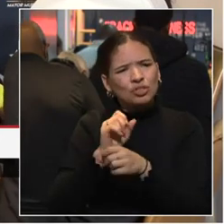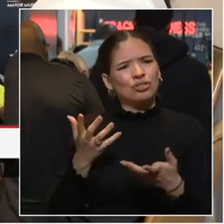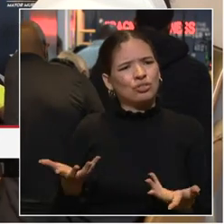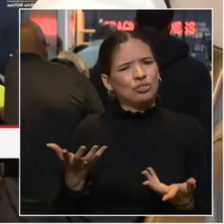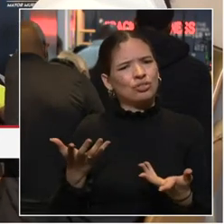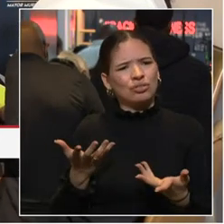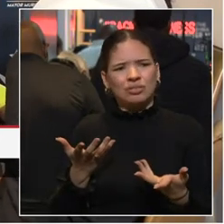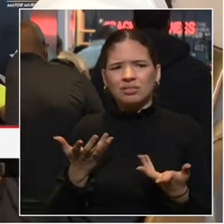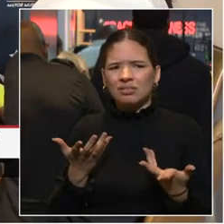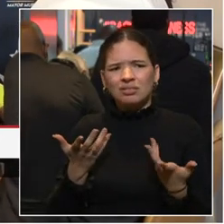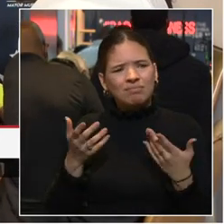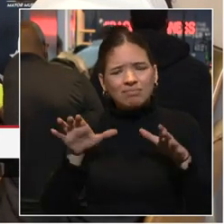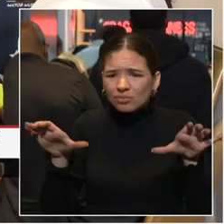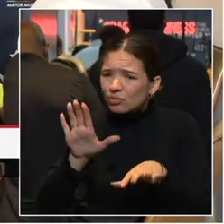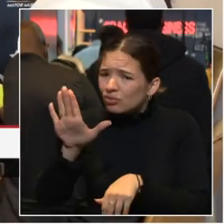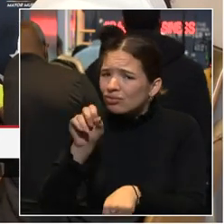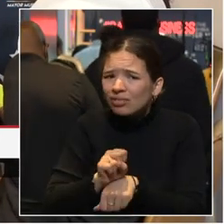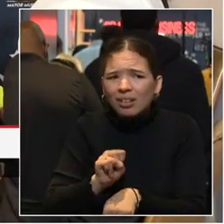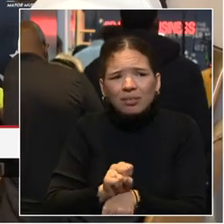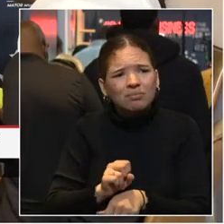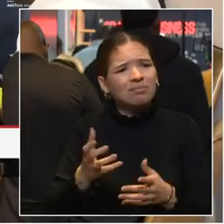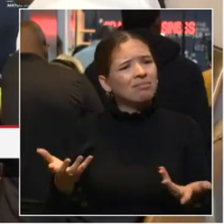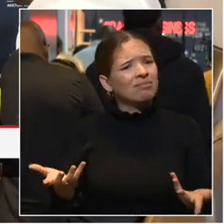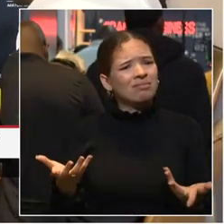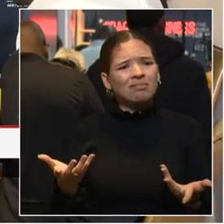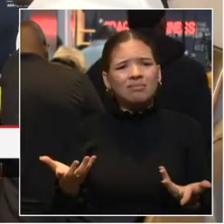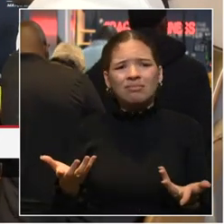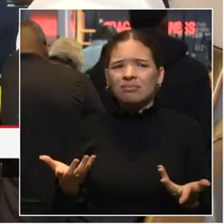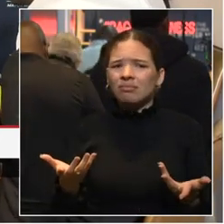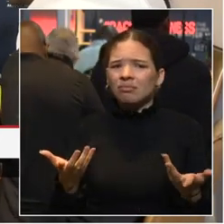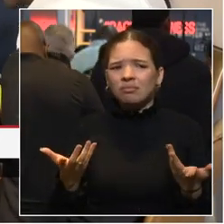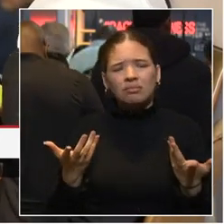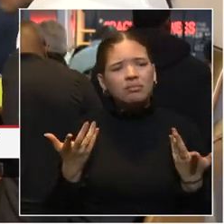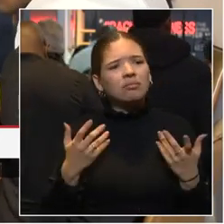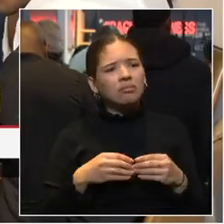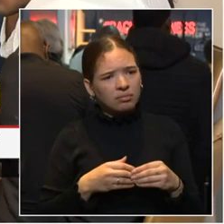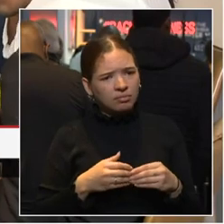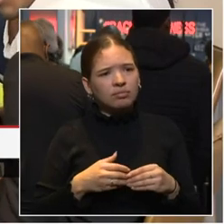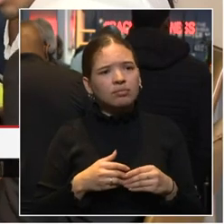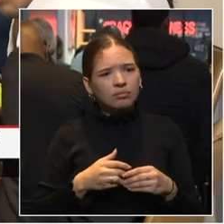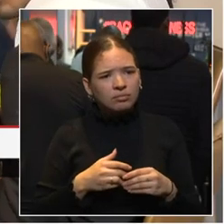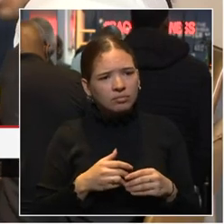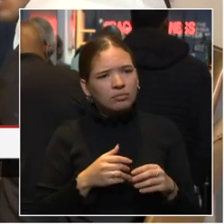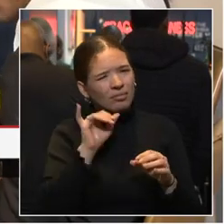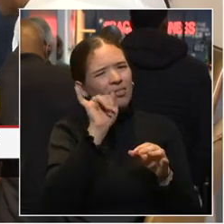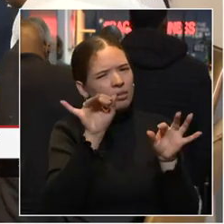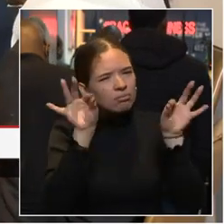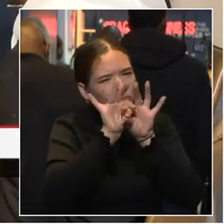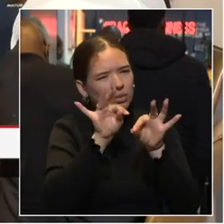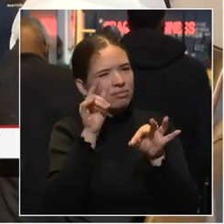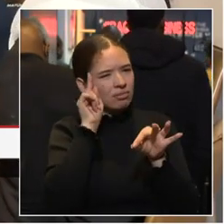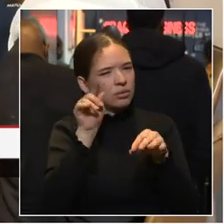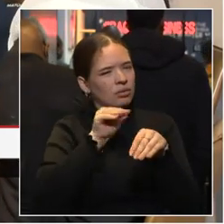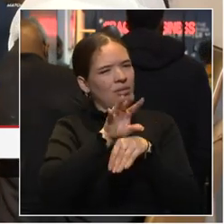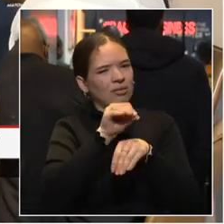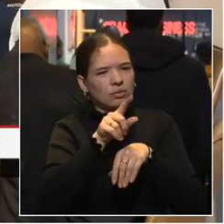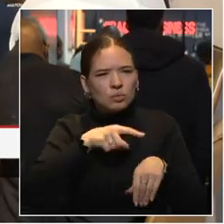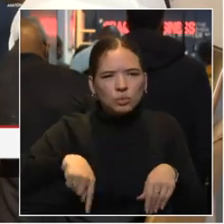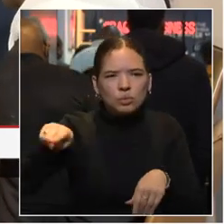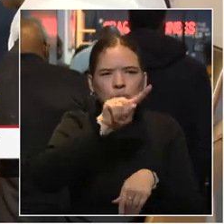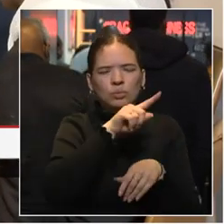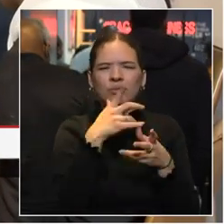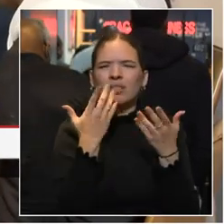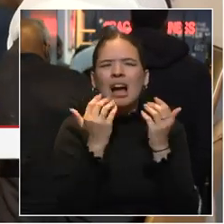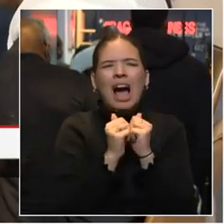that especially the message that I had to young folks who are trying to find your way, get in,